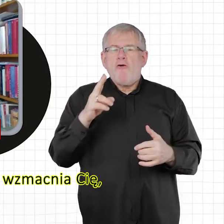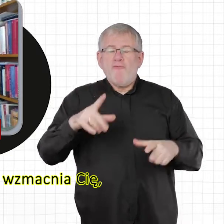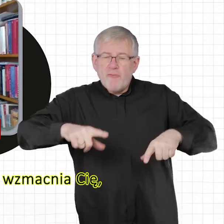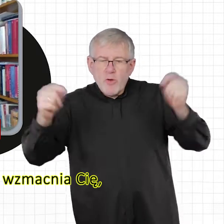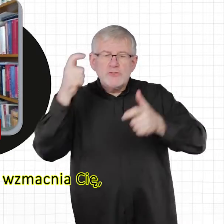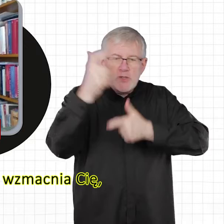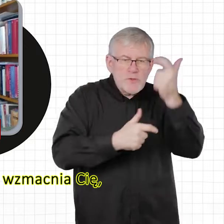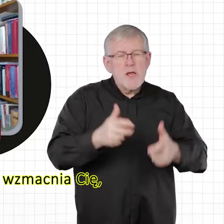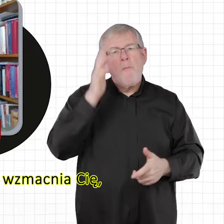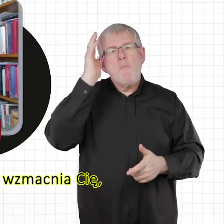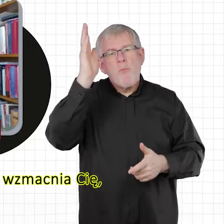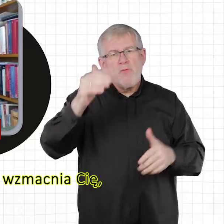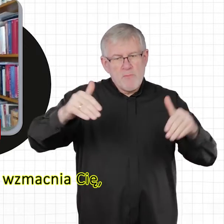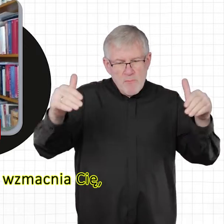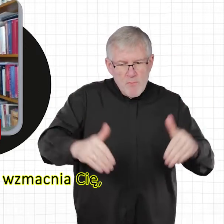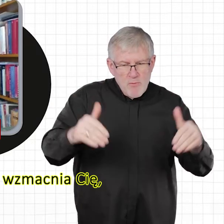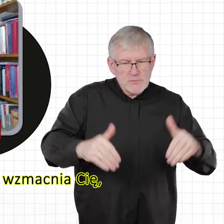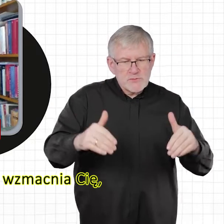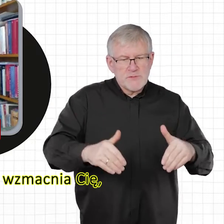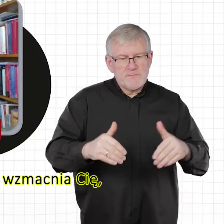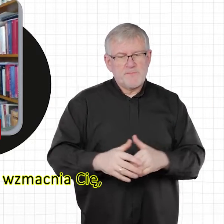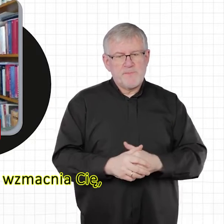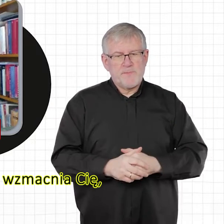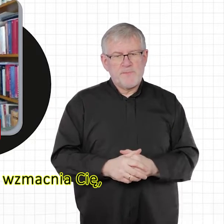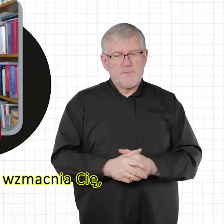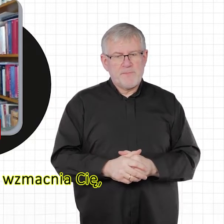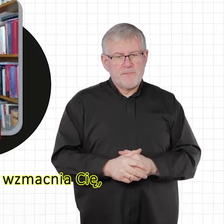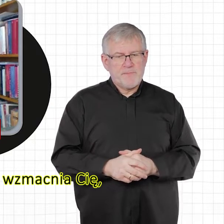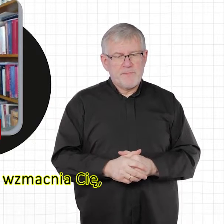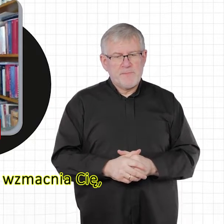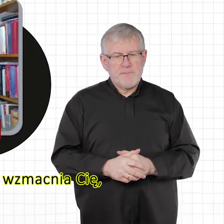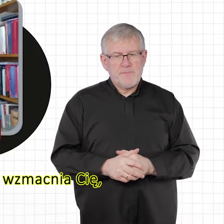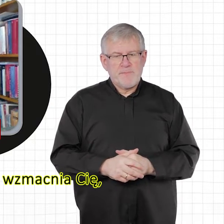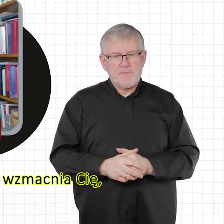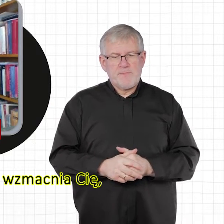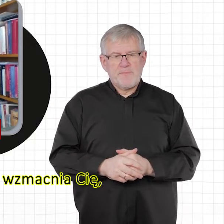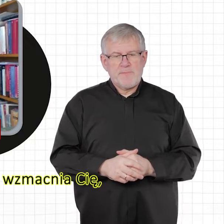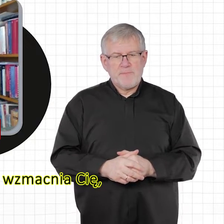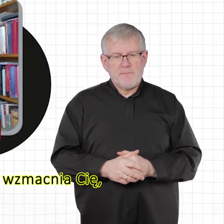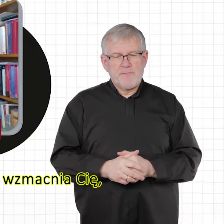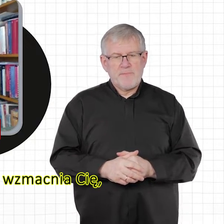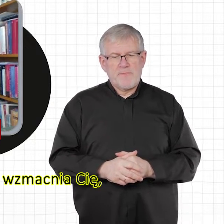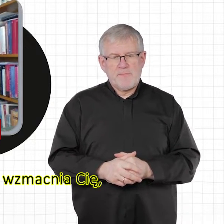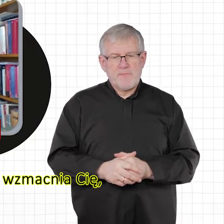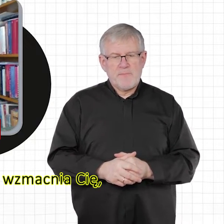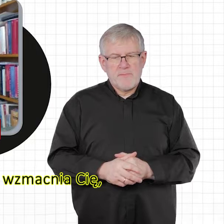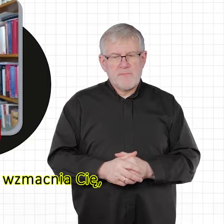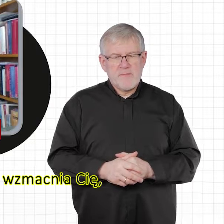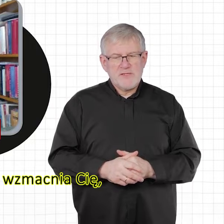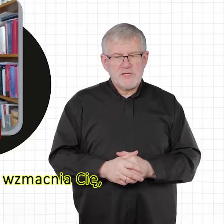environment empowers you and encourages you to achieve something what is crucial for